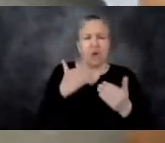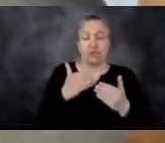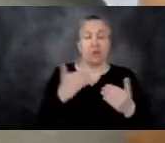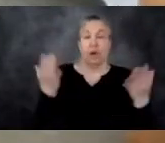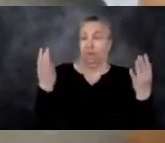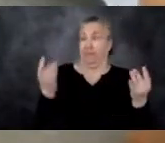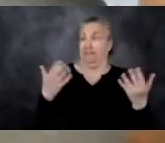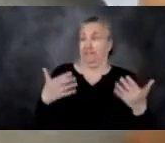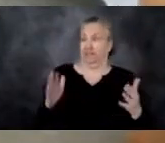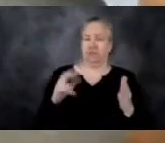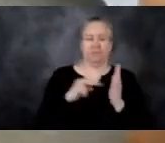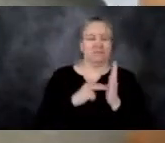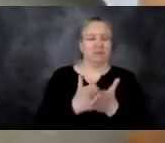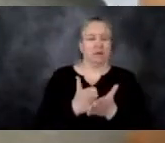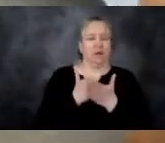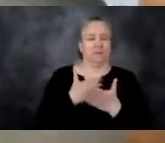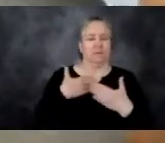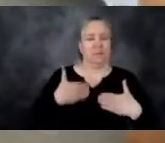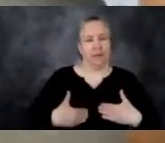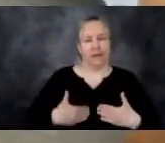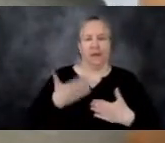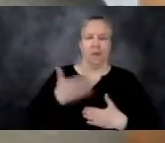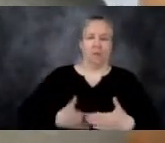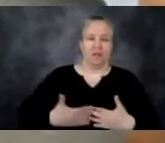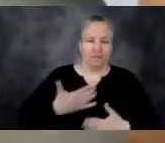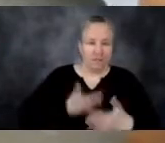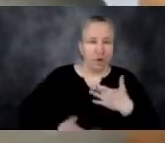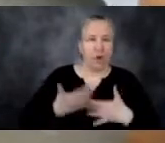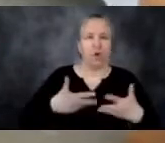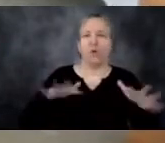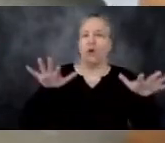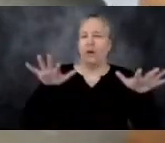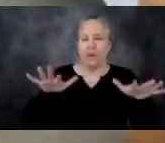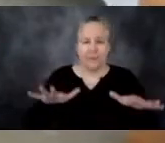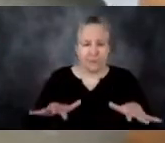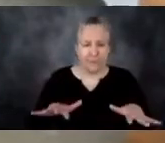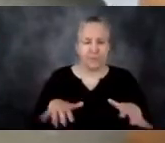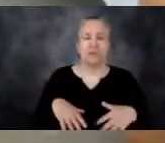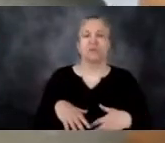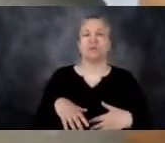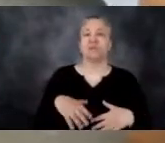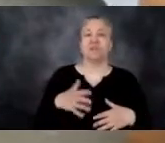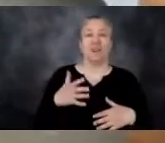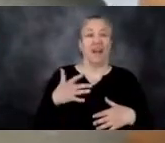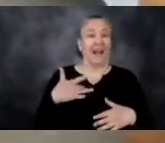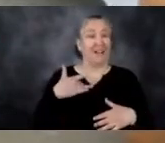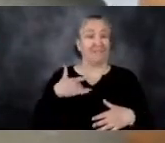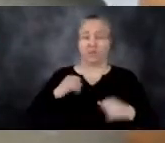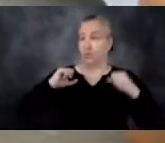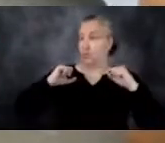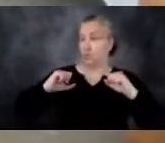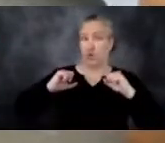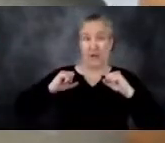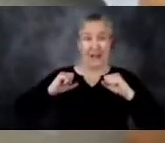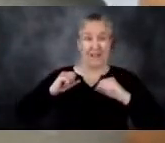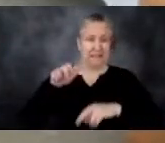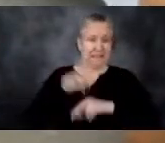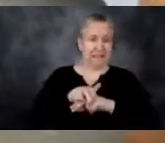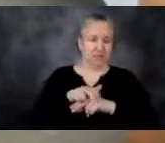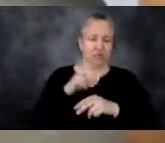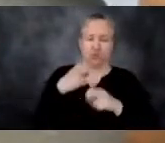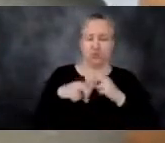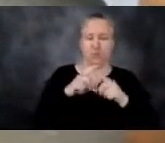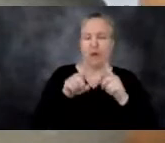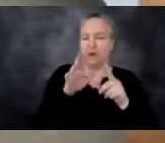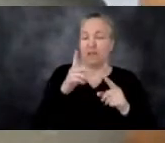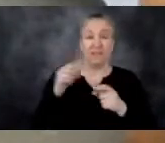It really produces some good blood flow and oxygenation. I find that me sitting down after workout is difficult, but this